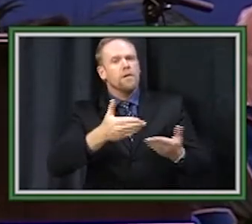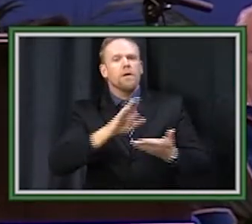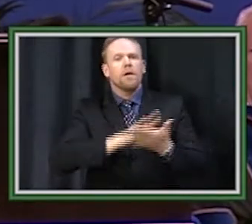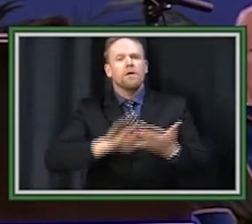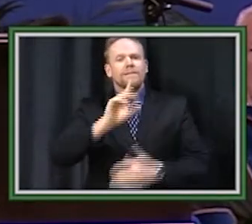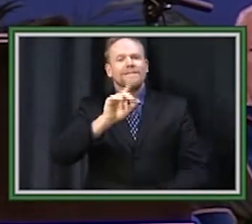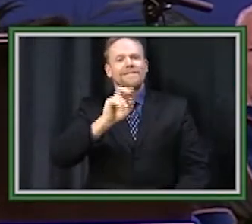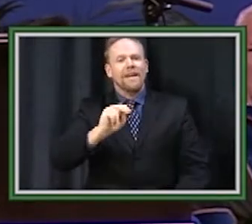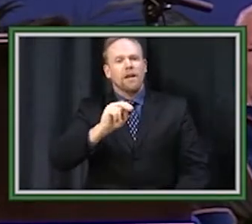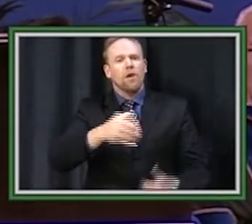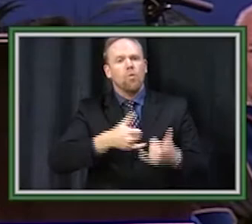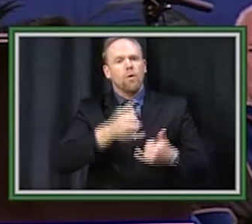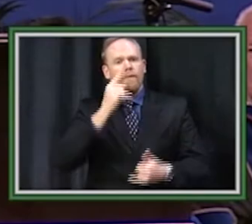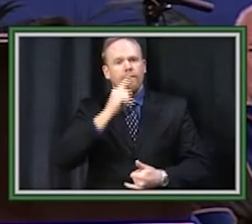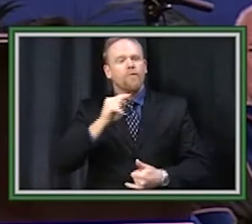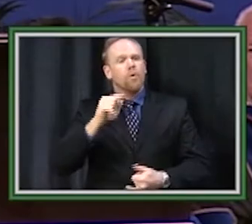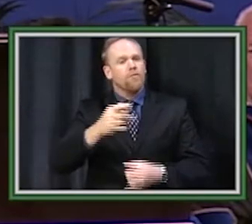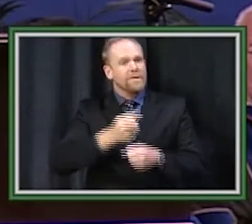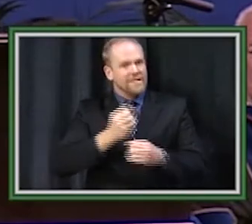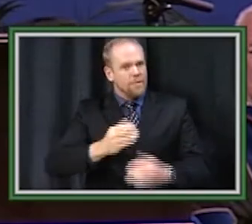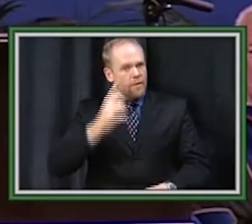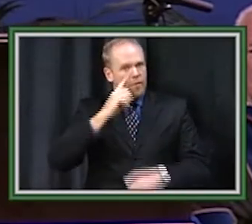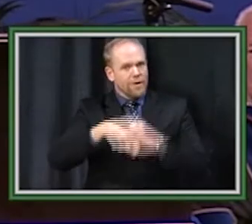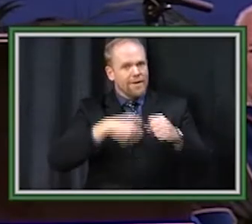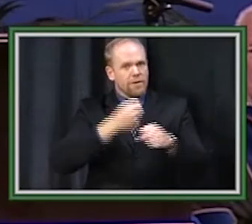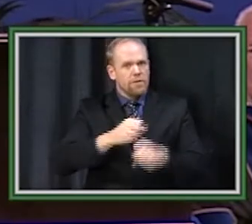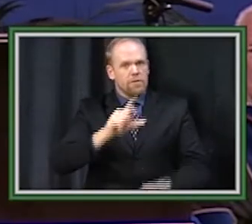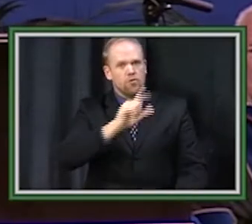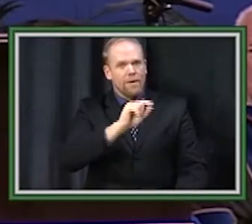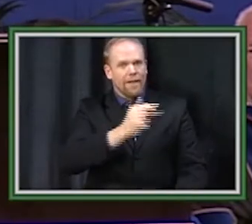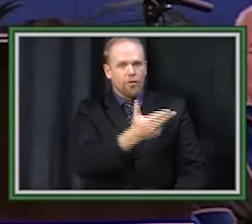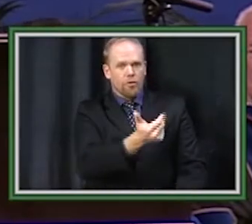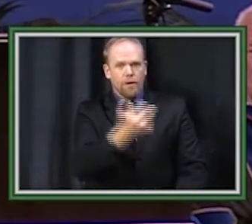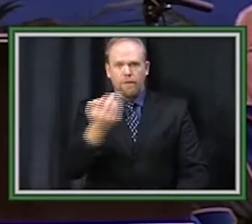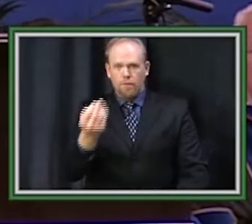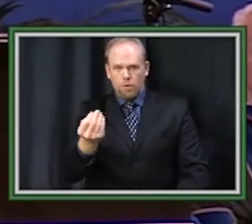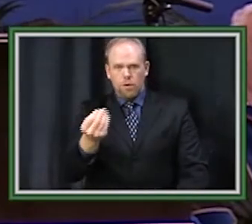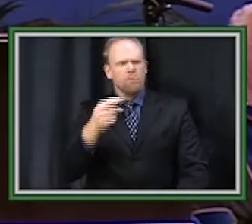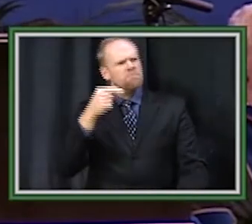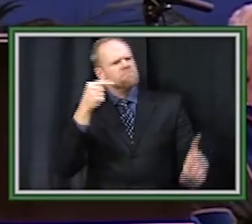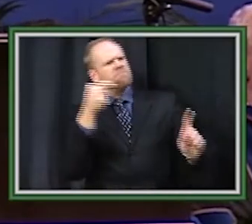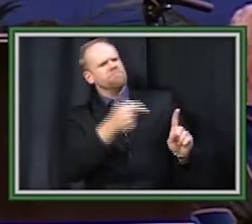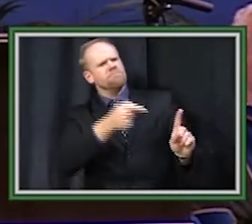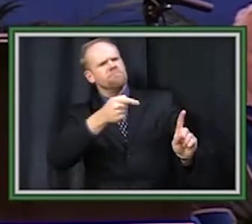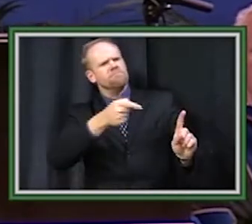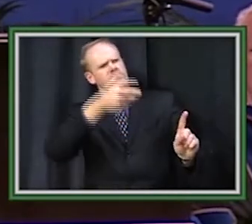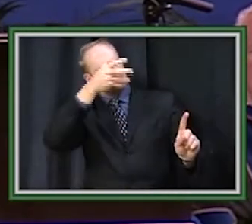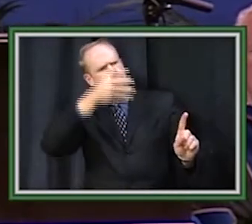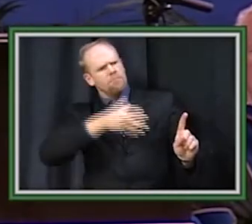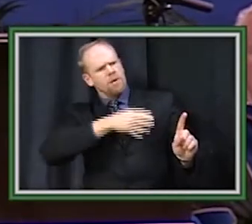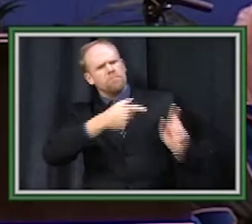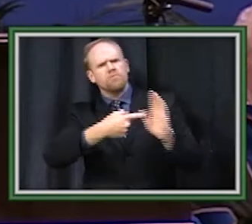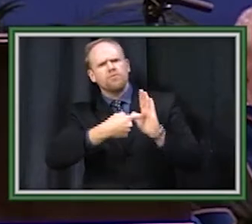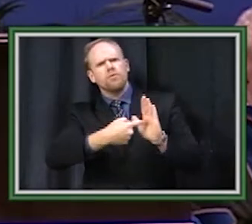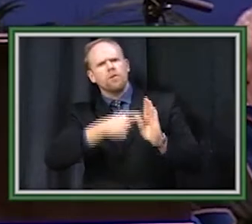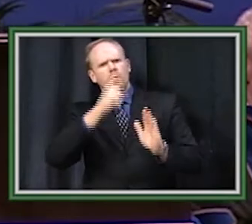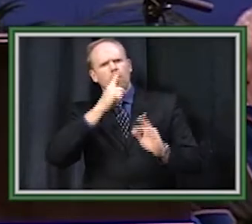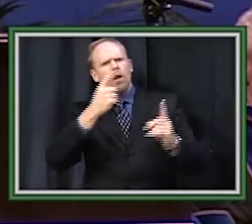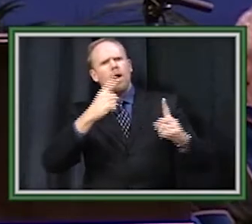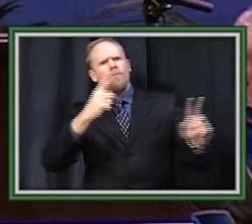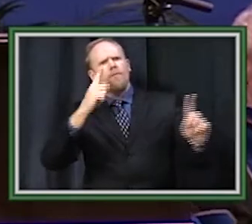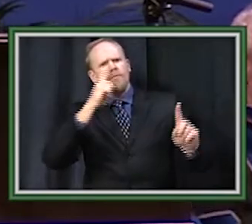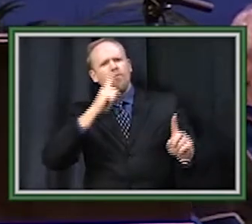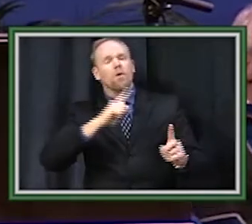for 2013-2014. He is recognized for outstanding accomplishments in academic, campus, and community